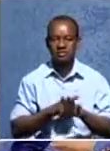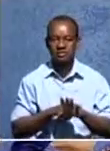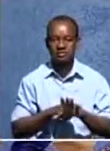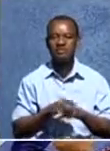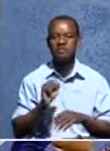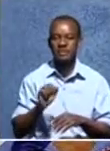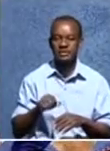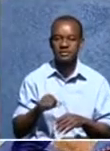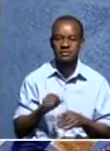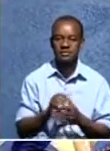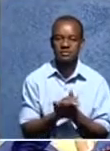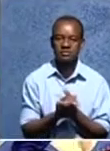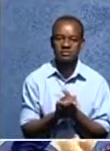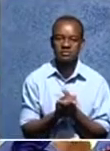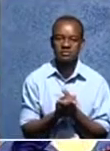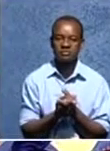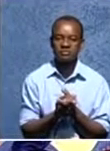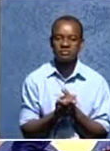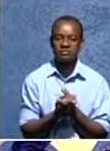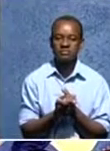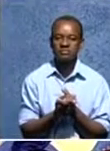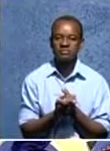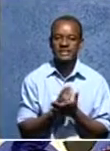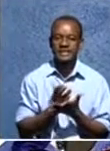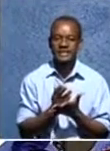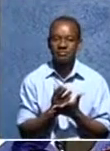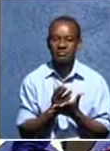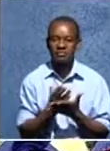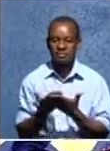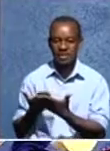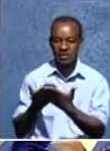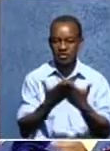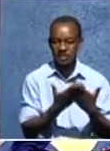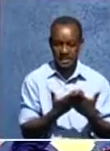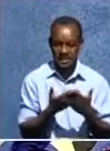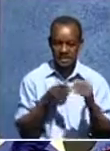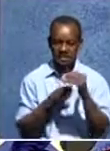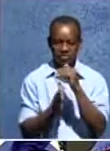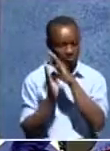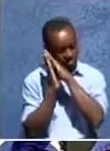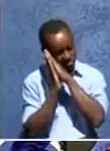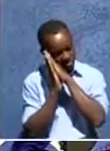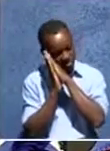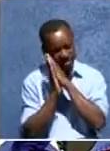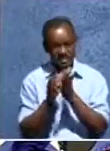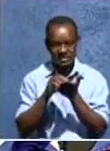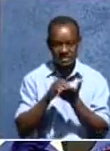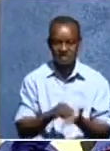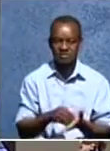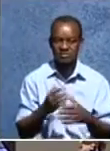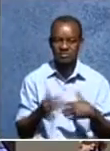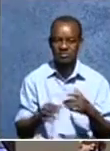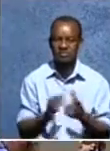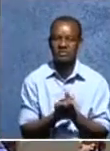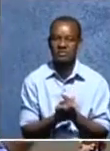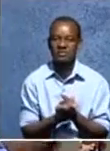more affluent, the more expensive accommodation establishments or operators, they have, or they also invest and spend money on marketing. So